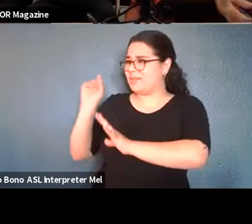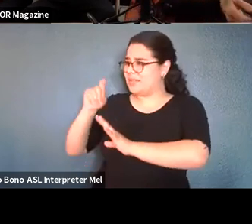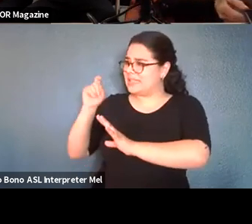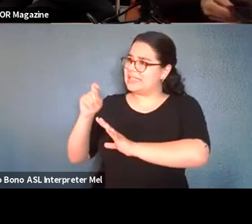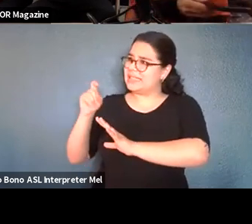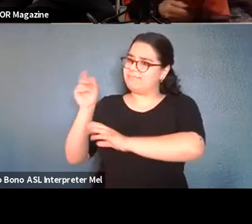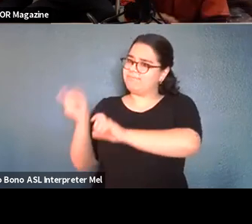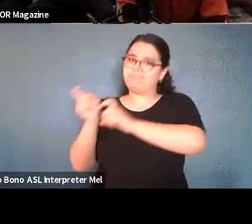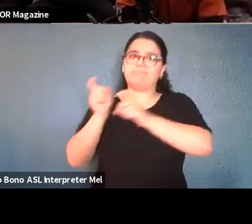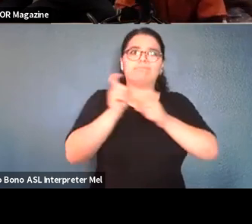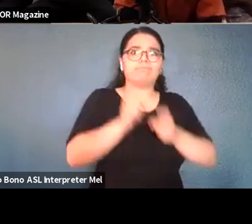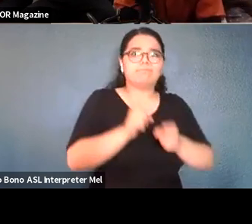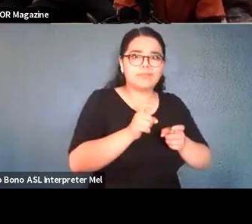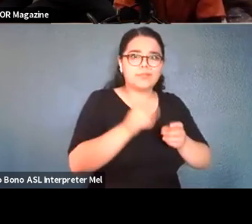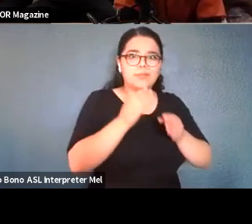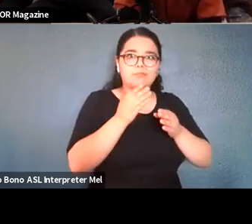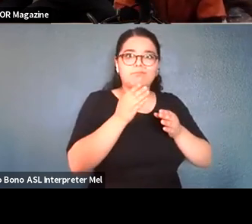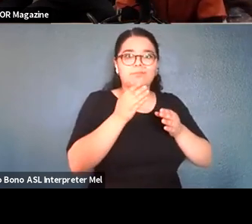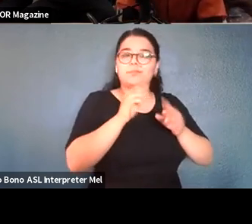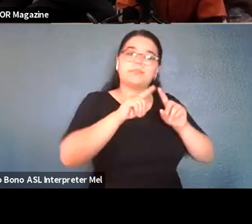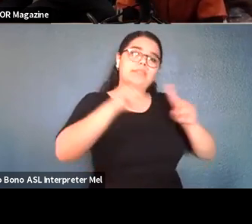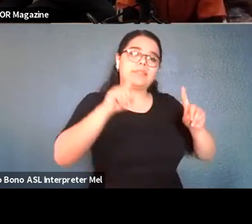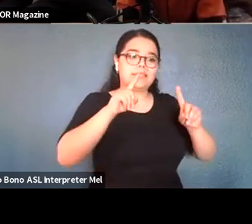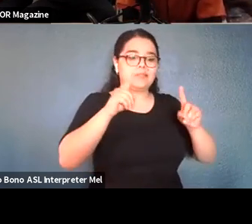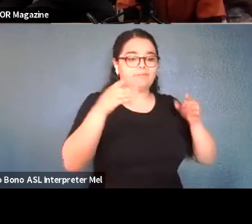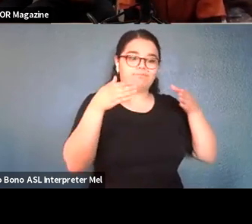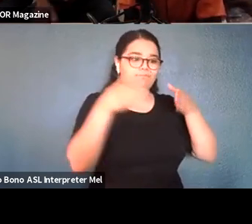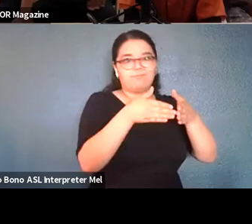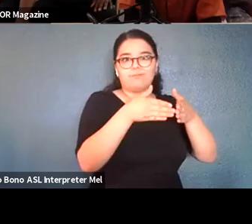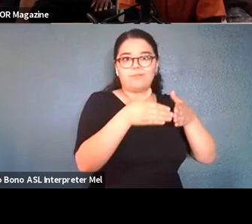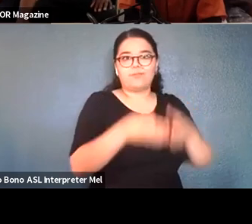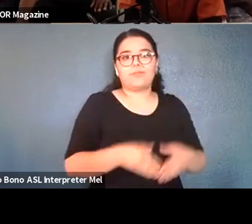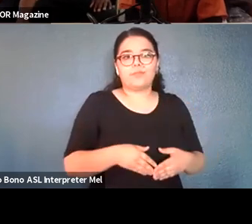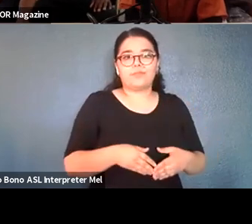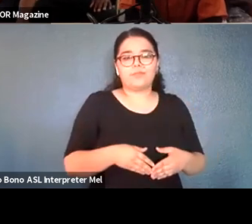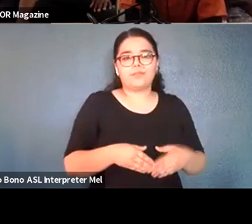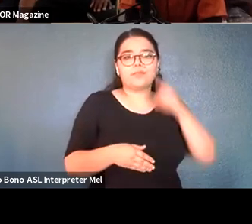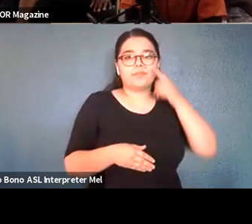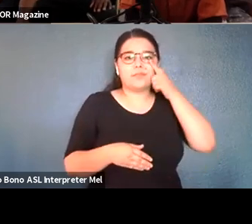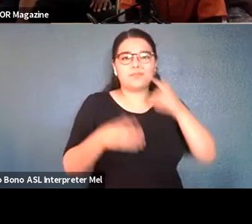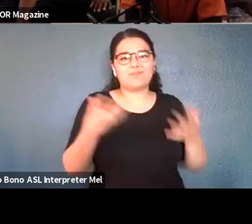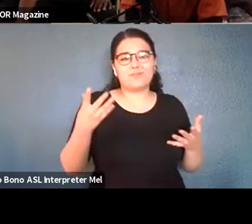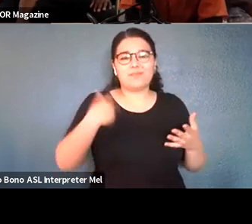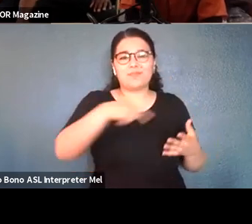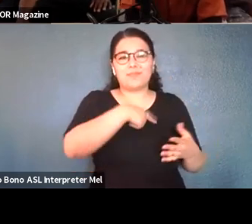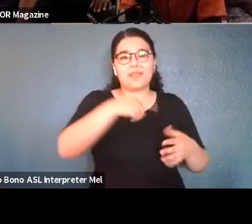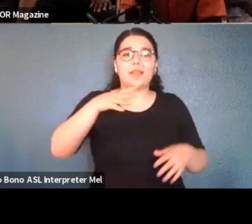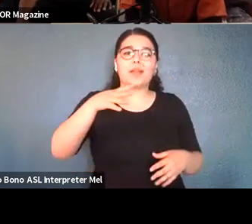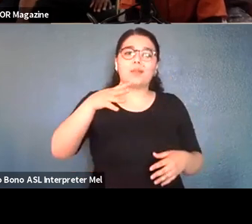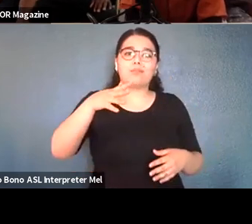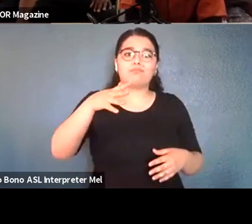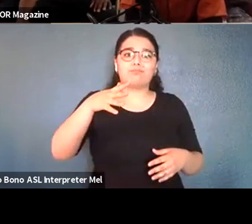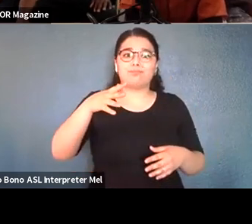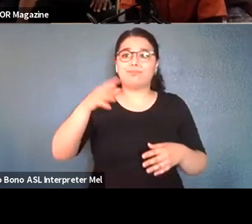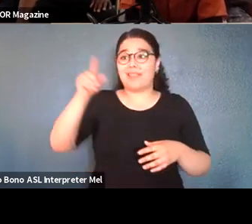to operate that are not rooted in all of the spaces and places that continue to profit off